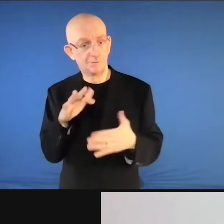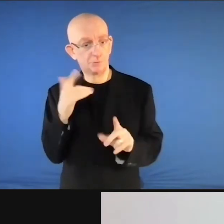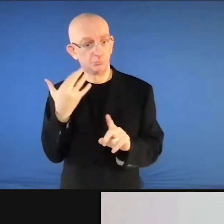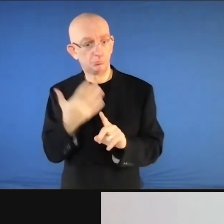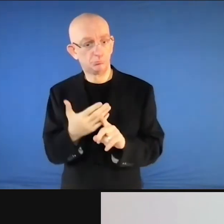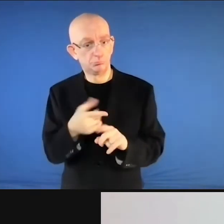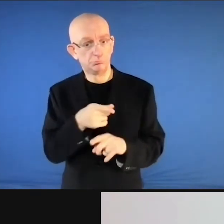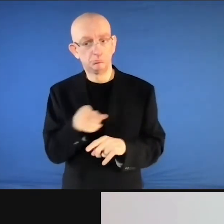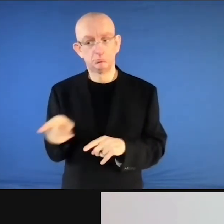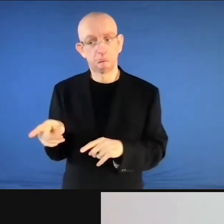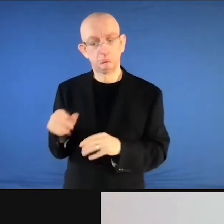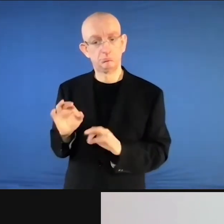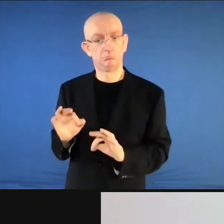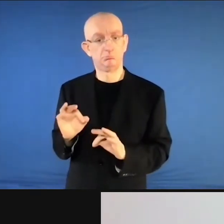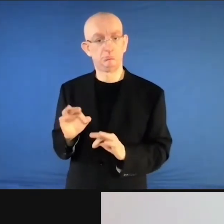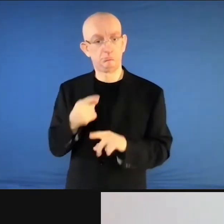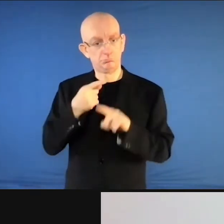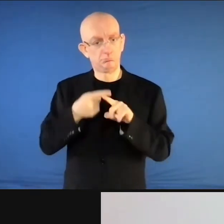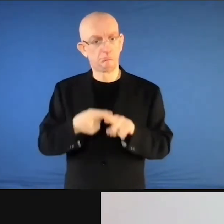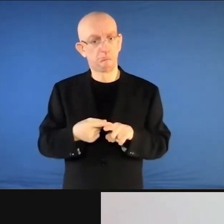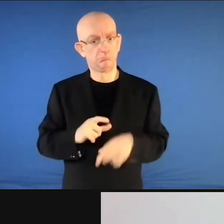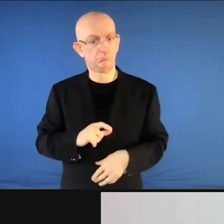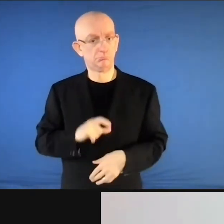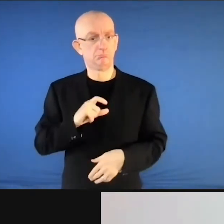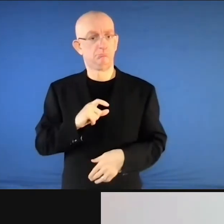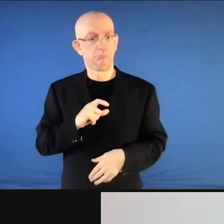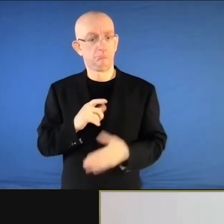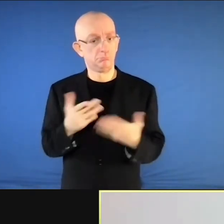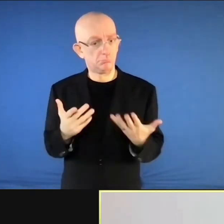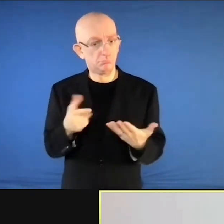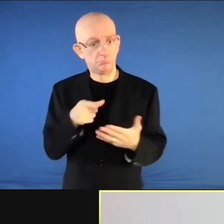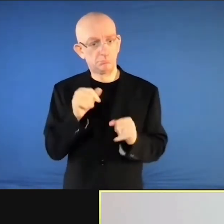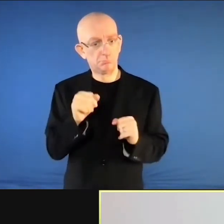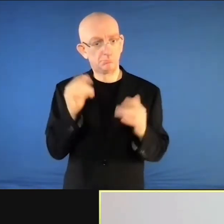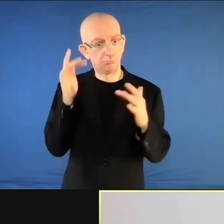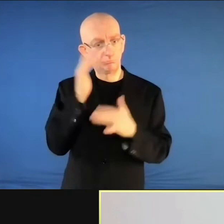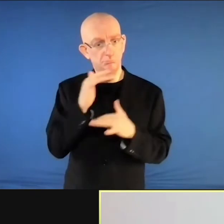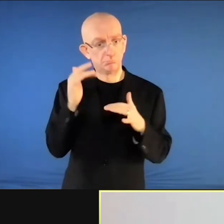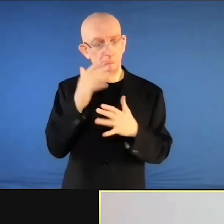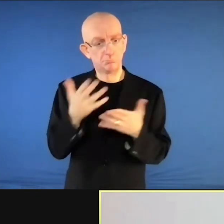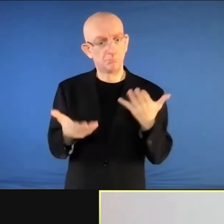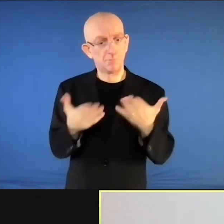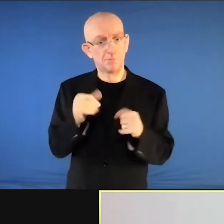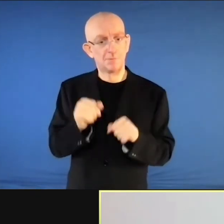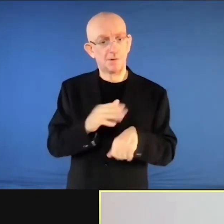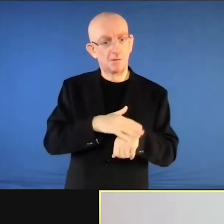that you could share with others. Over to you, Abulon. Yeah, thank you.